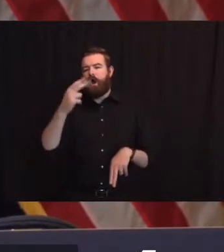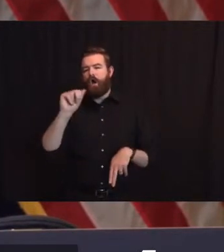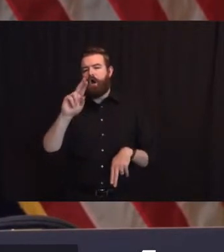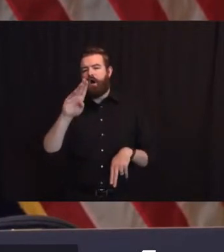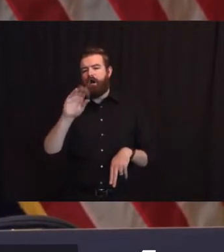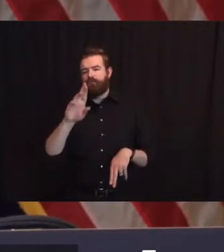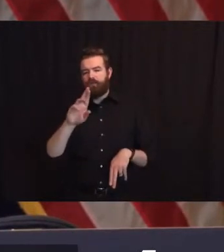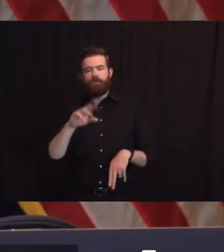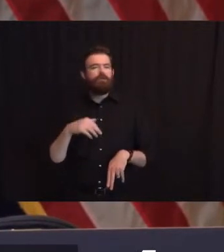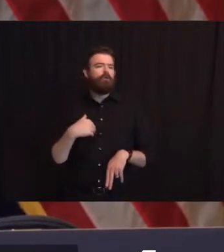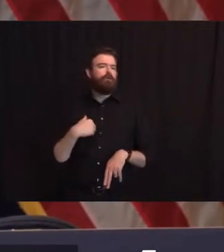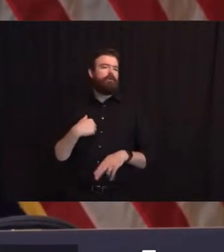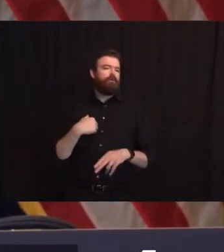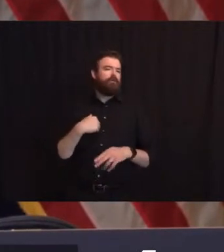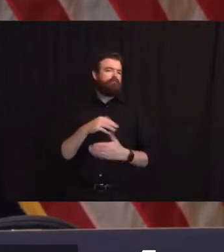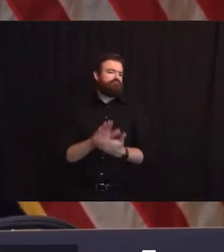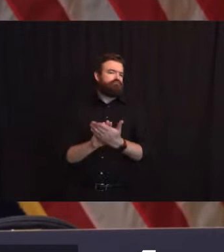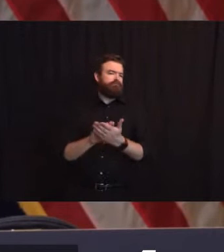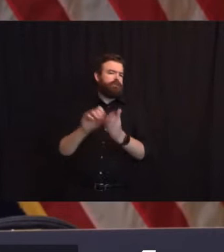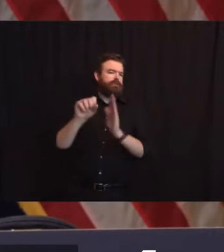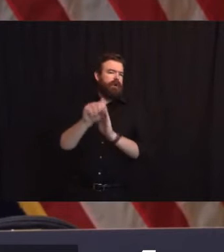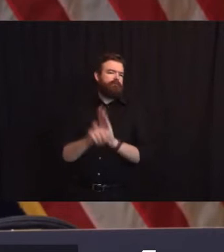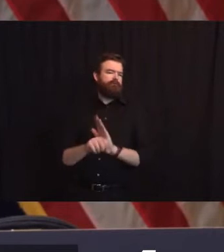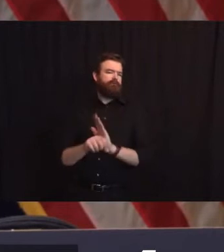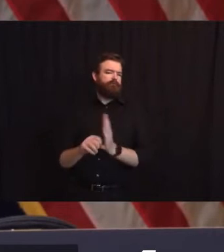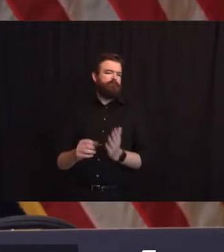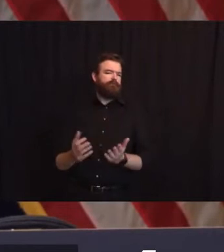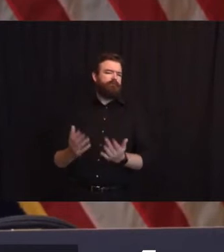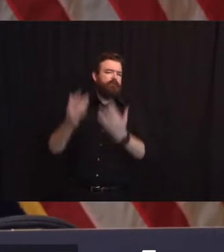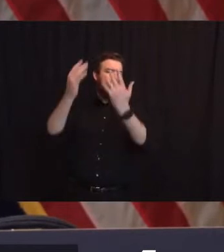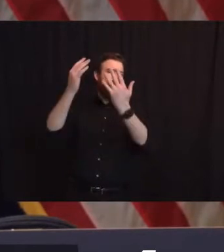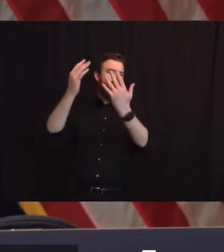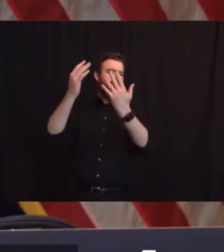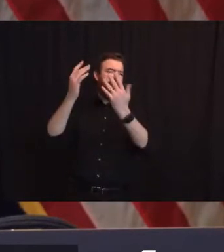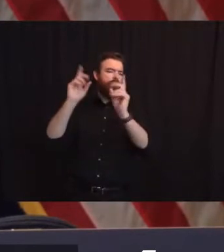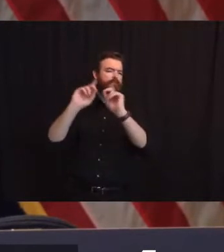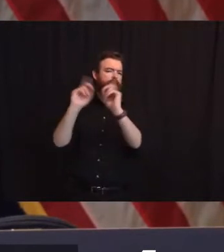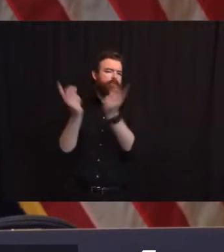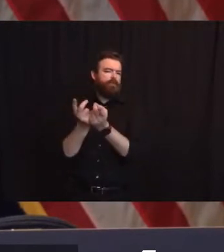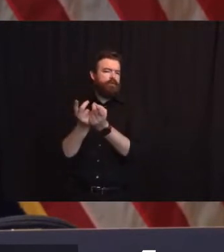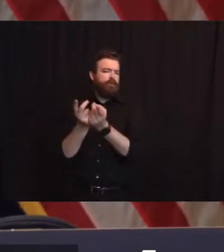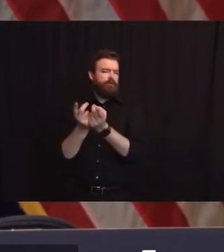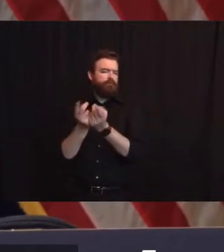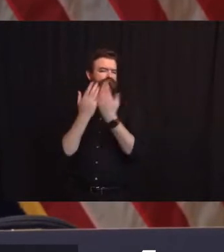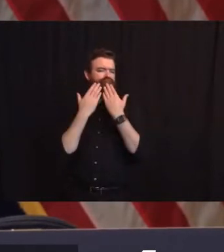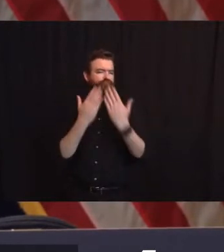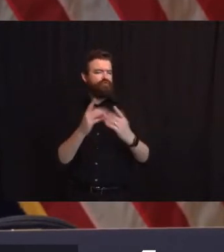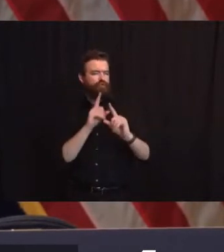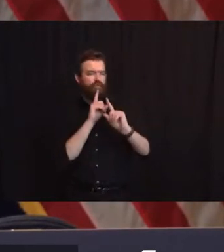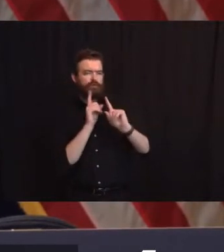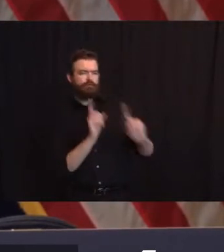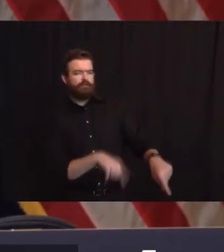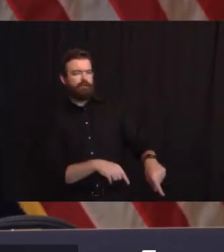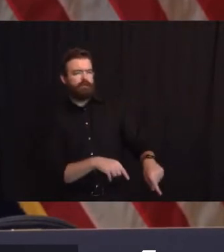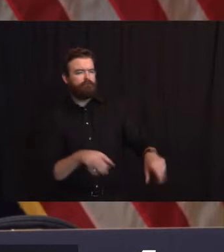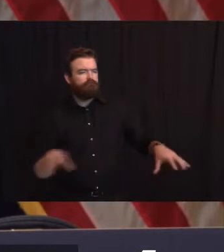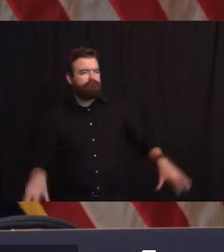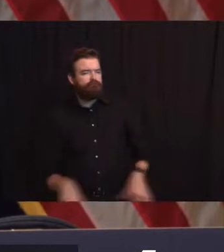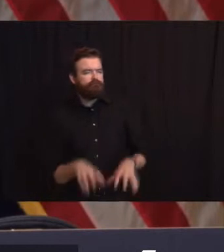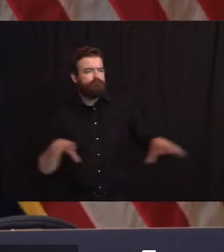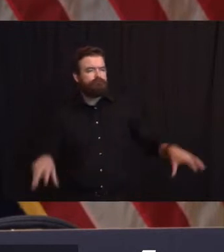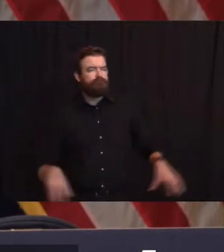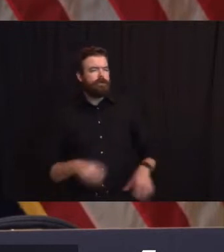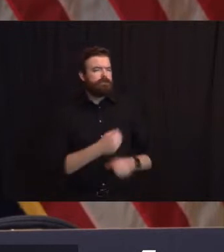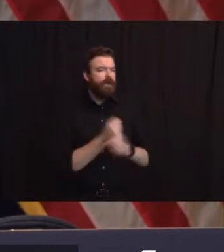Forest Fire Service, who their response and what they've done, as Chief Rich Busby noted, saved homes there. There were about